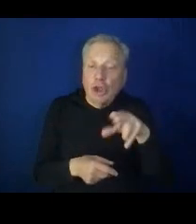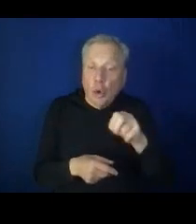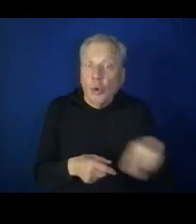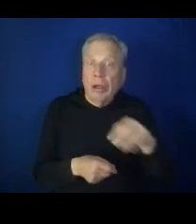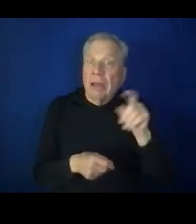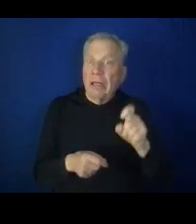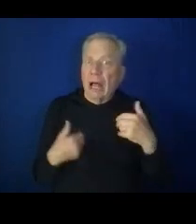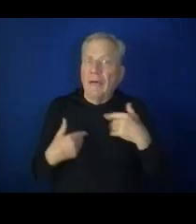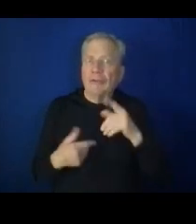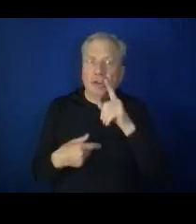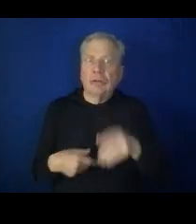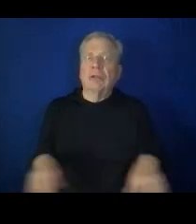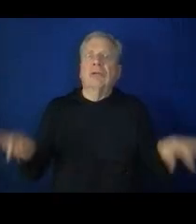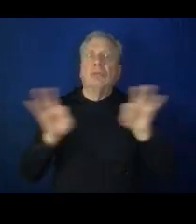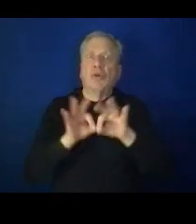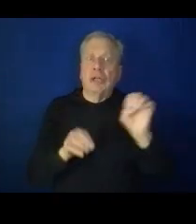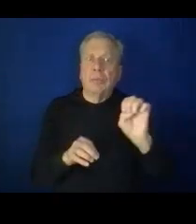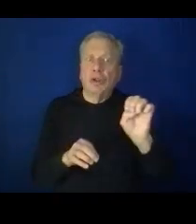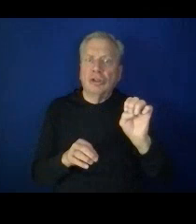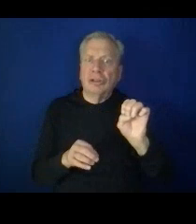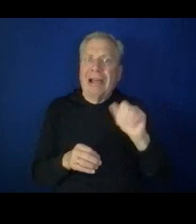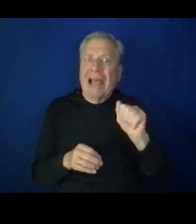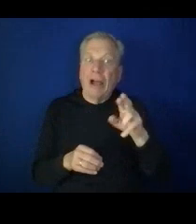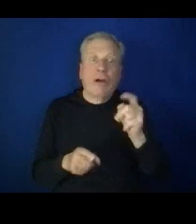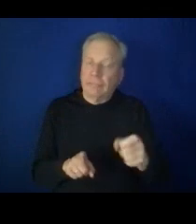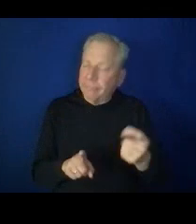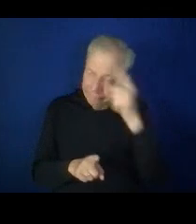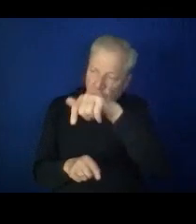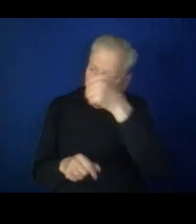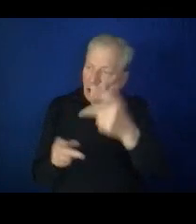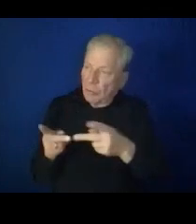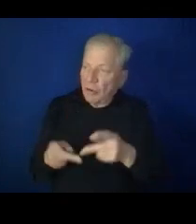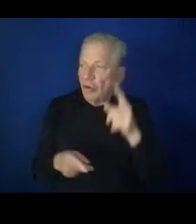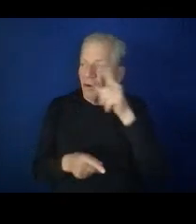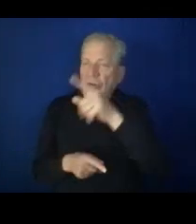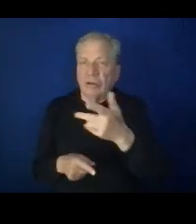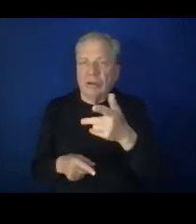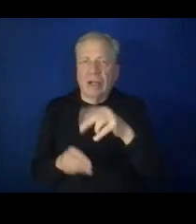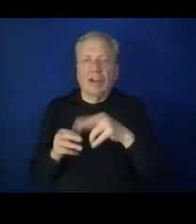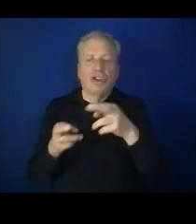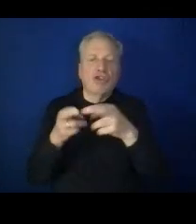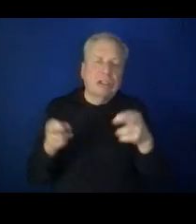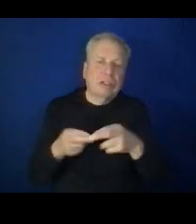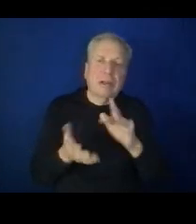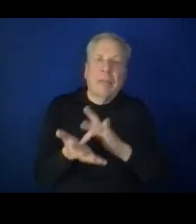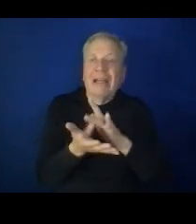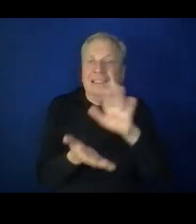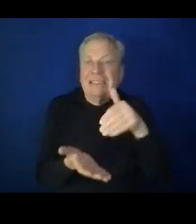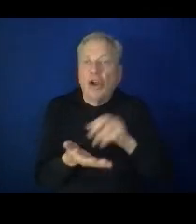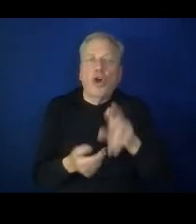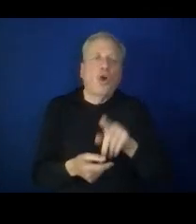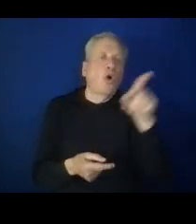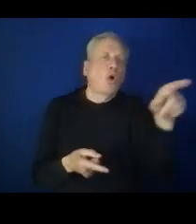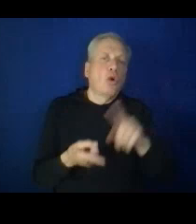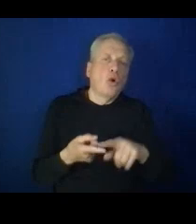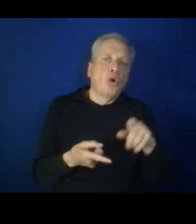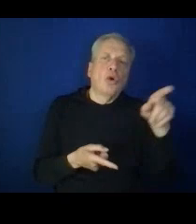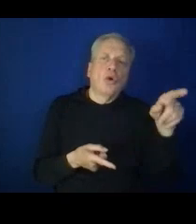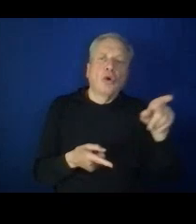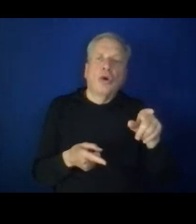medical care. They need to go somewhere else. They need to go to Eastern Idaho Regional Medical Center, or maybe they need to go Rexburg or